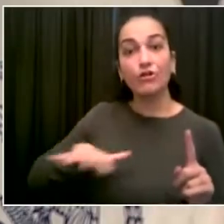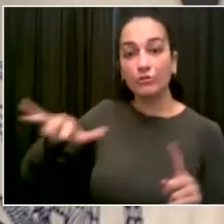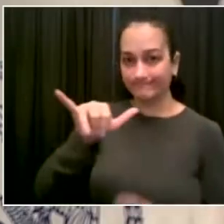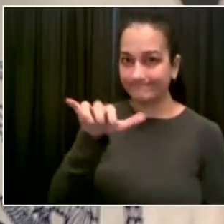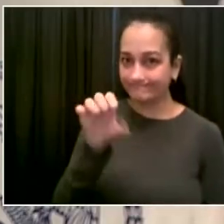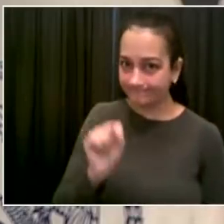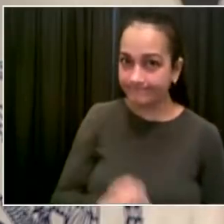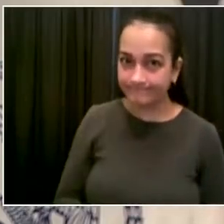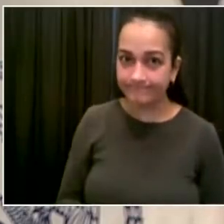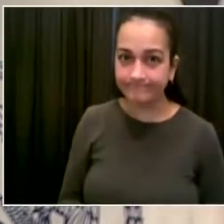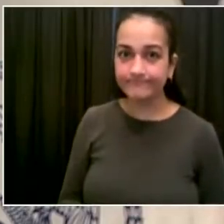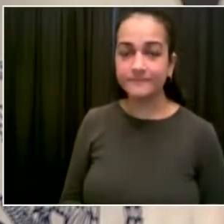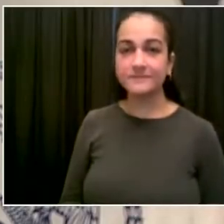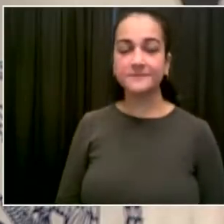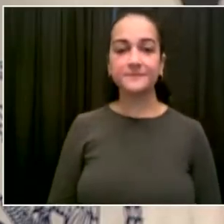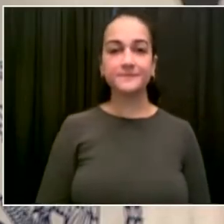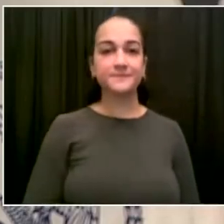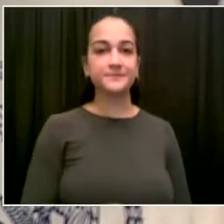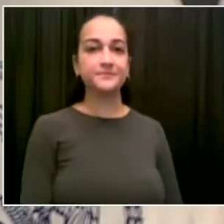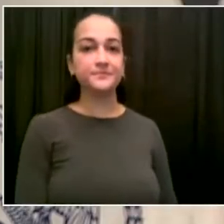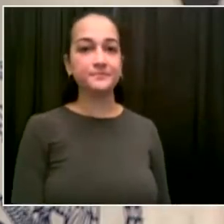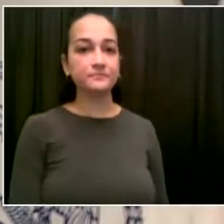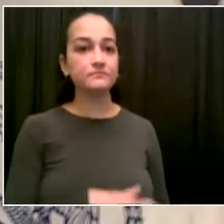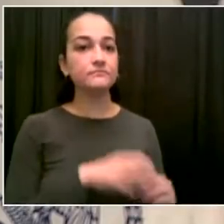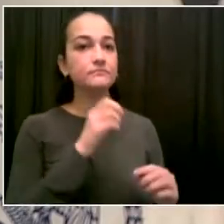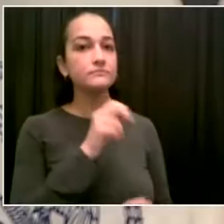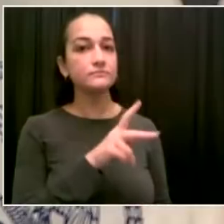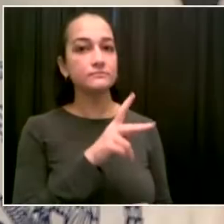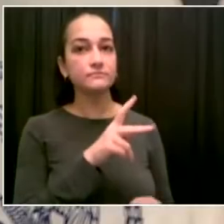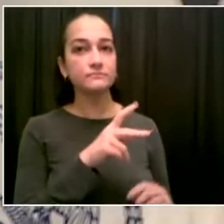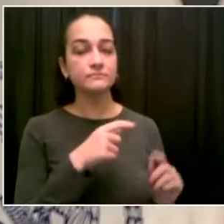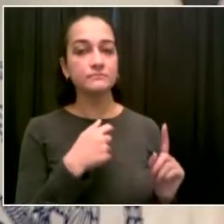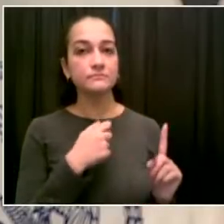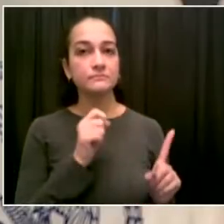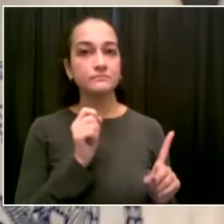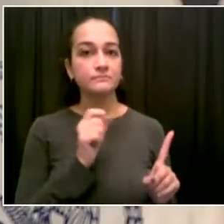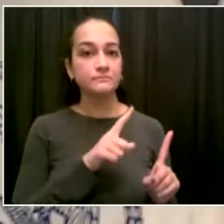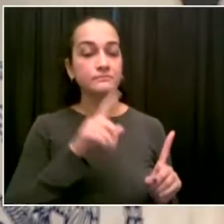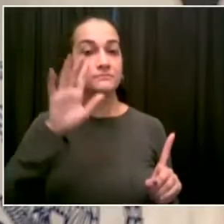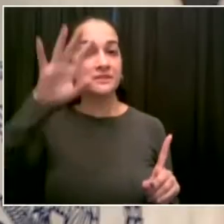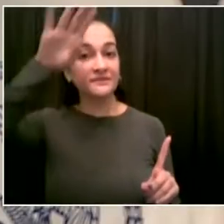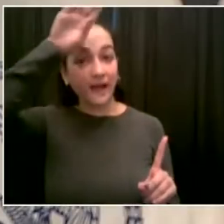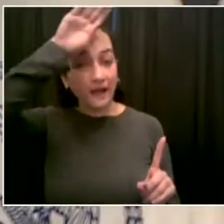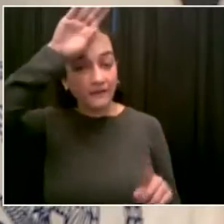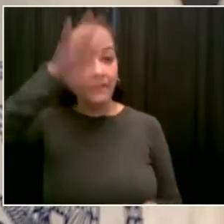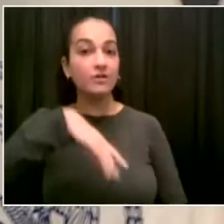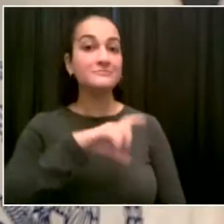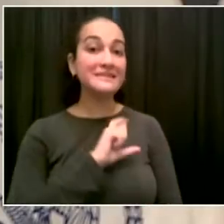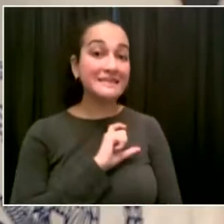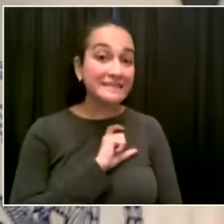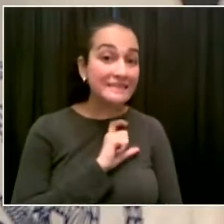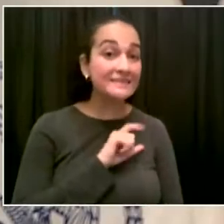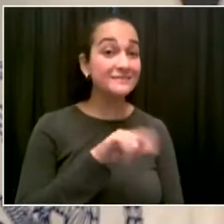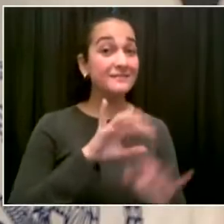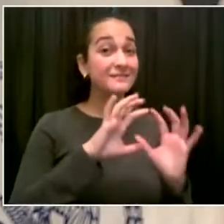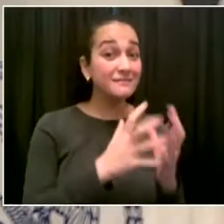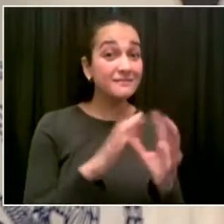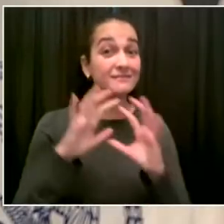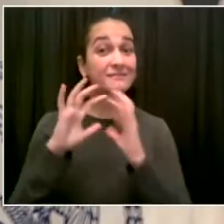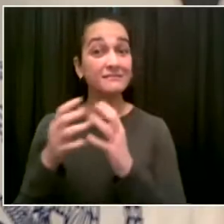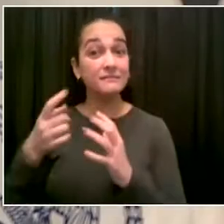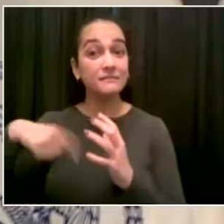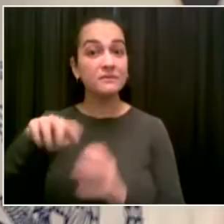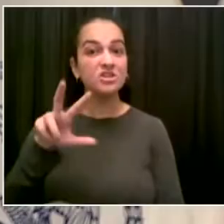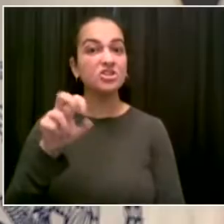not like teachers and healthcare workers, and we still have, I think it's around 30% or so of firefighters and police officers are not vaccinated? What